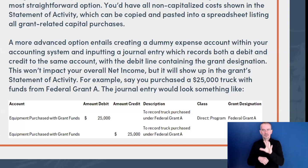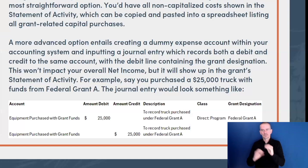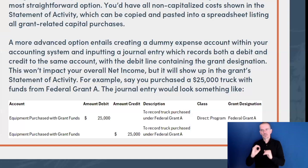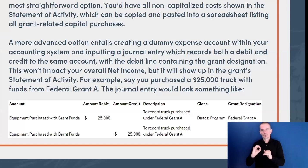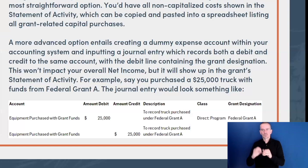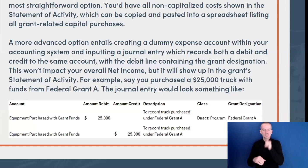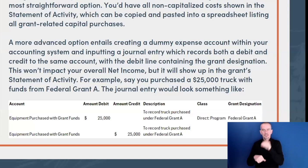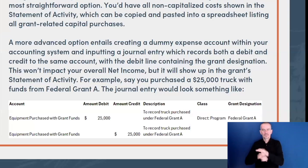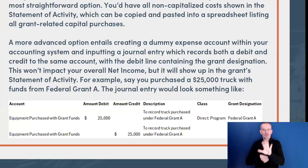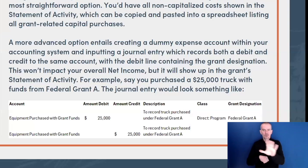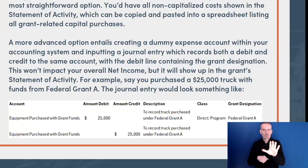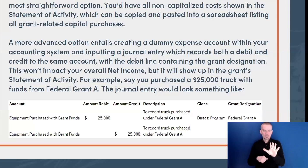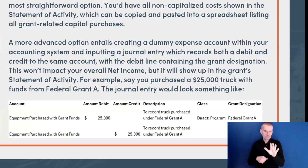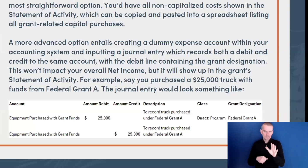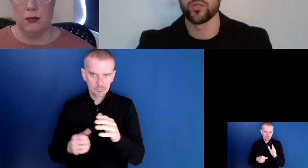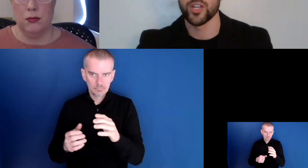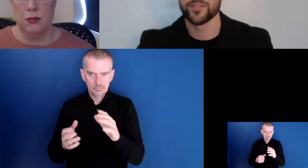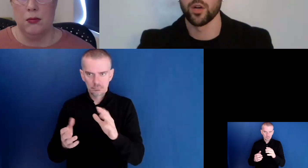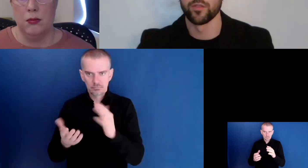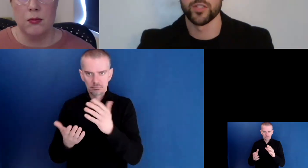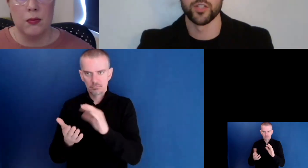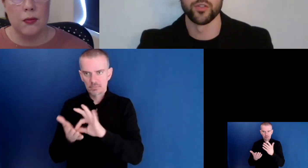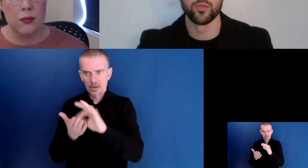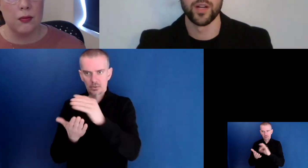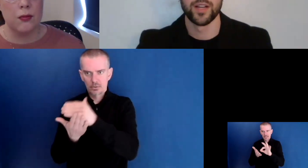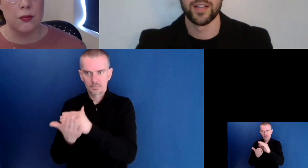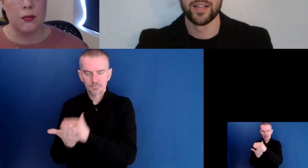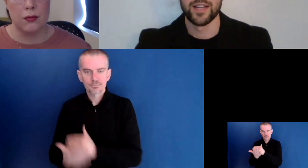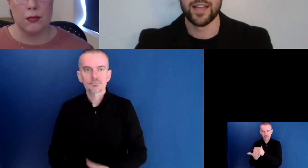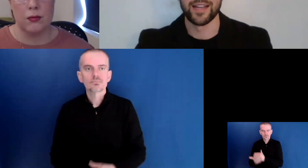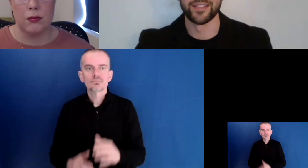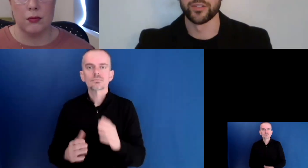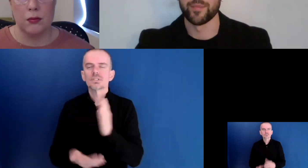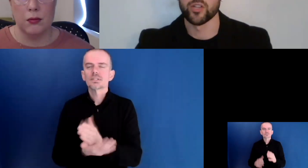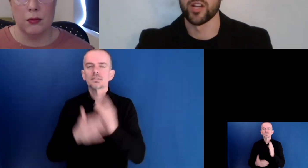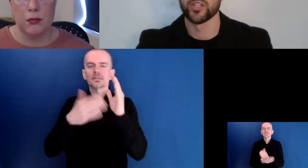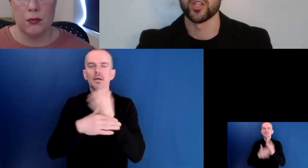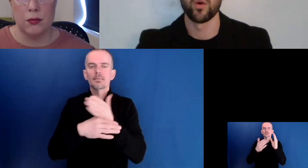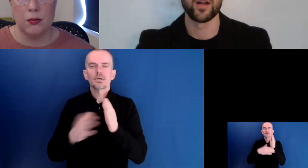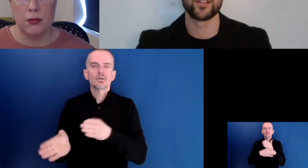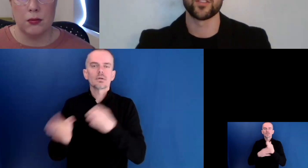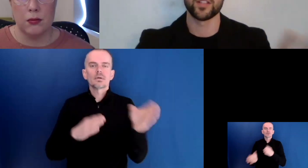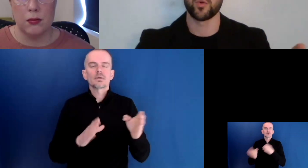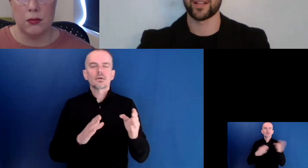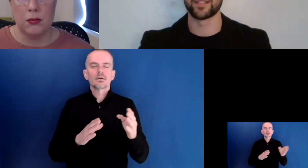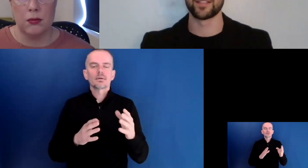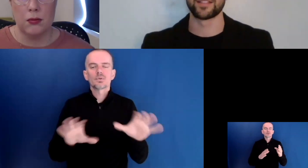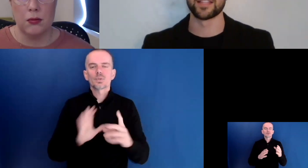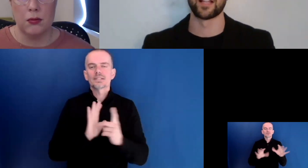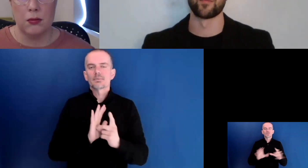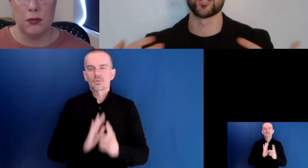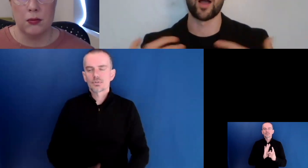and go shift over to a little demonstration. So,